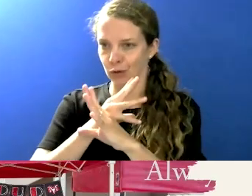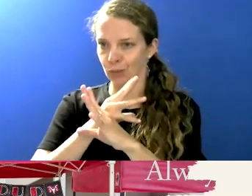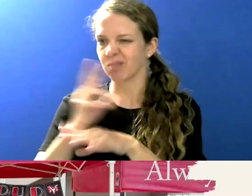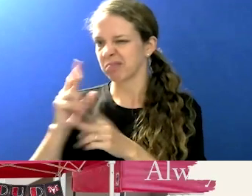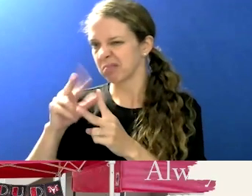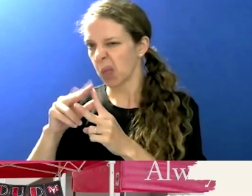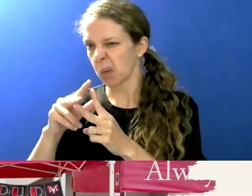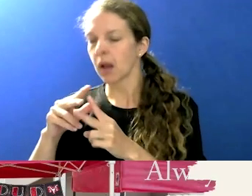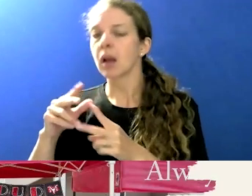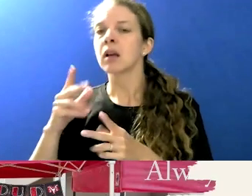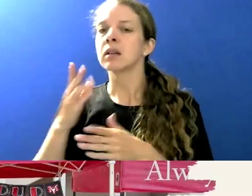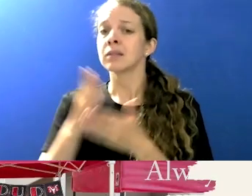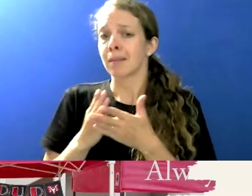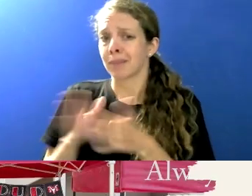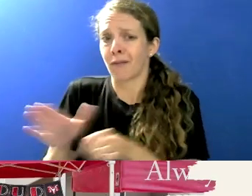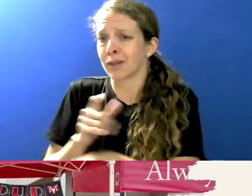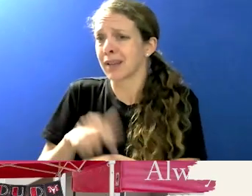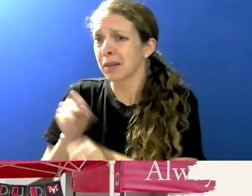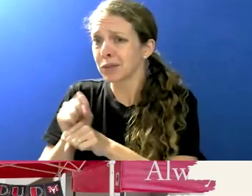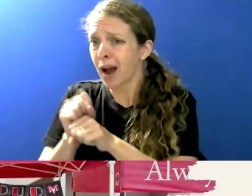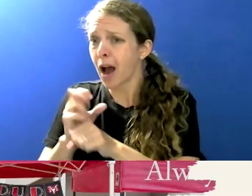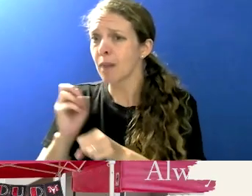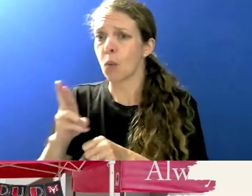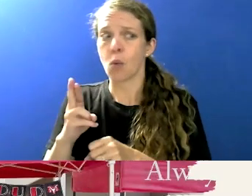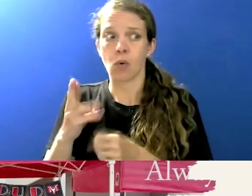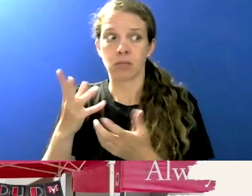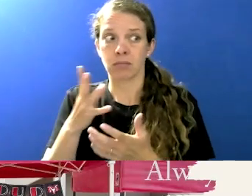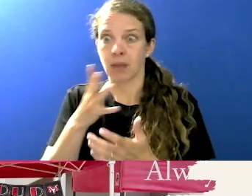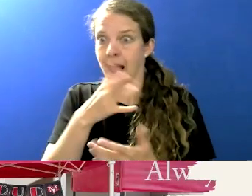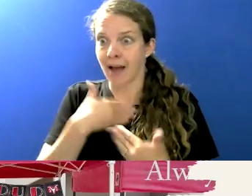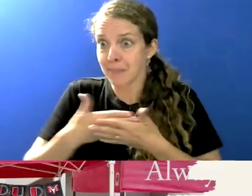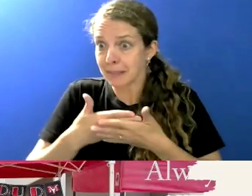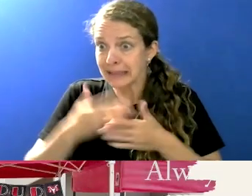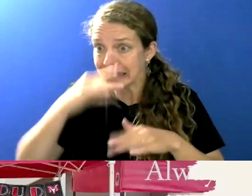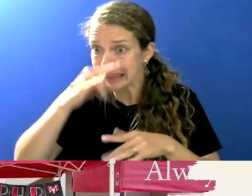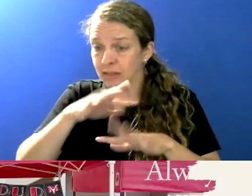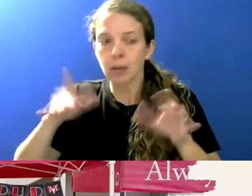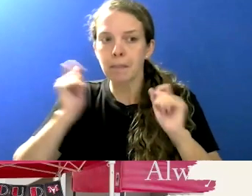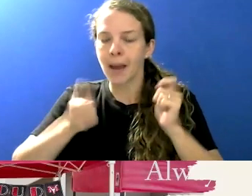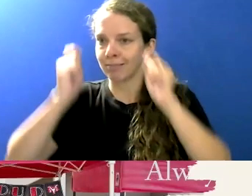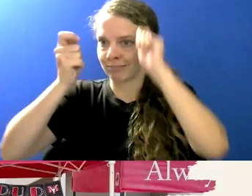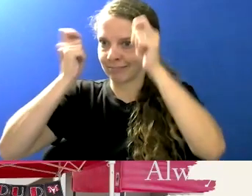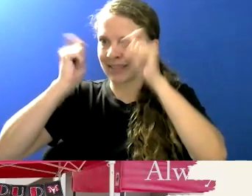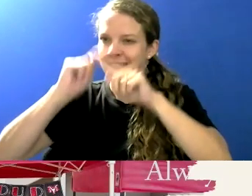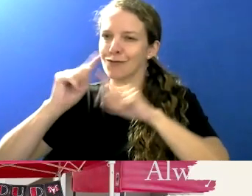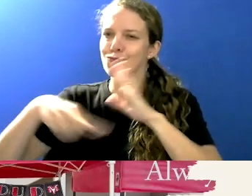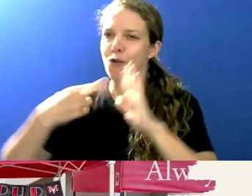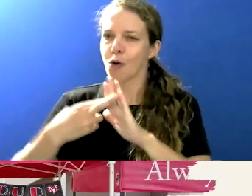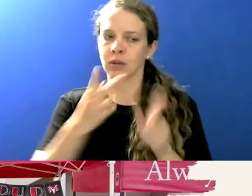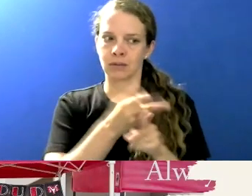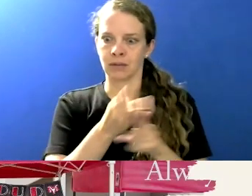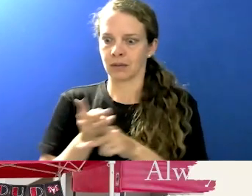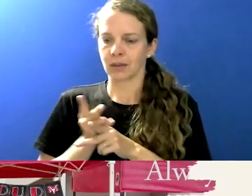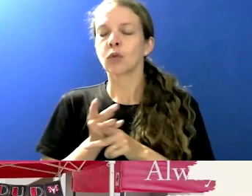our students have full-time jobs or are parents already, or just many hats that they might have to occupy. So we try